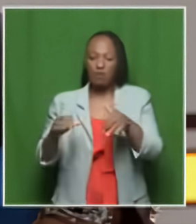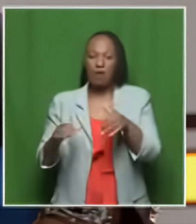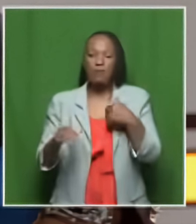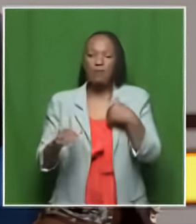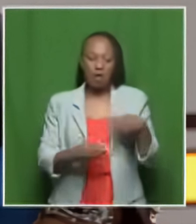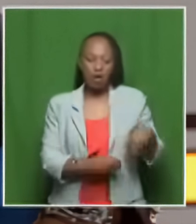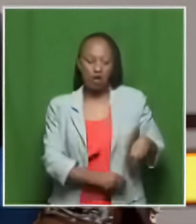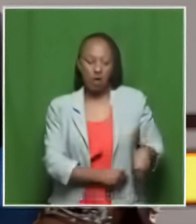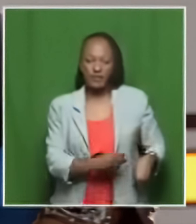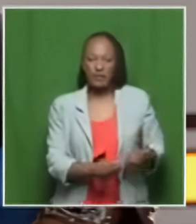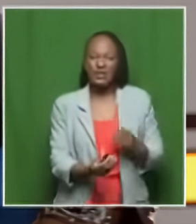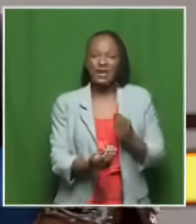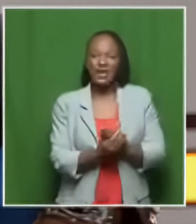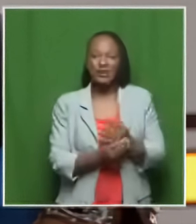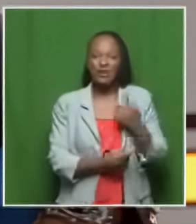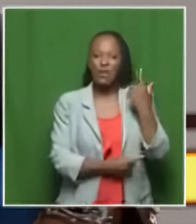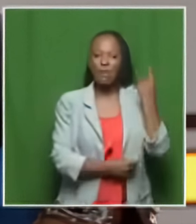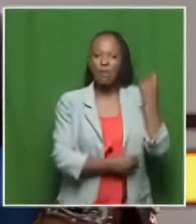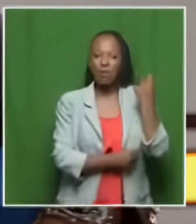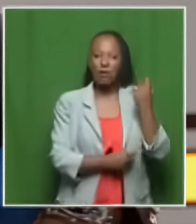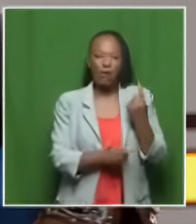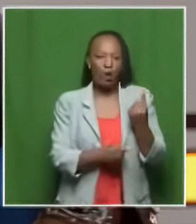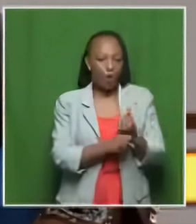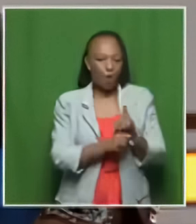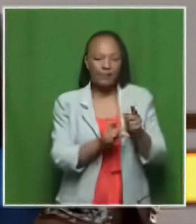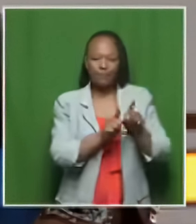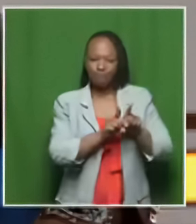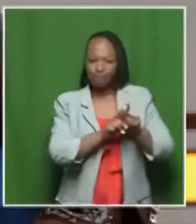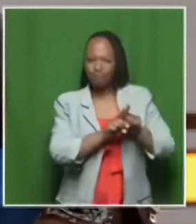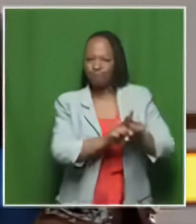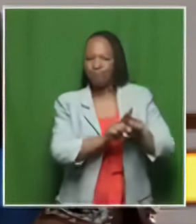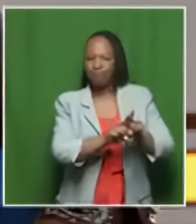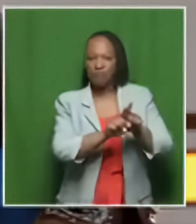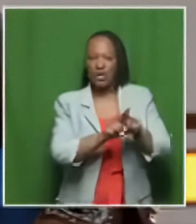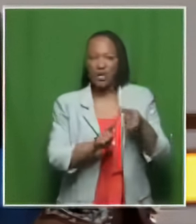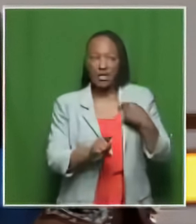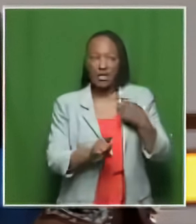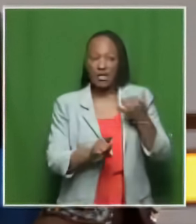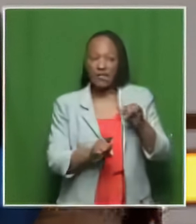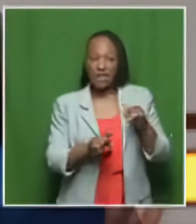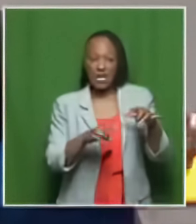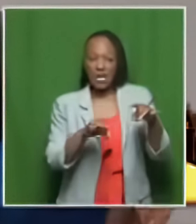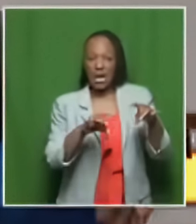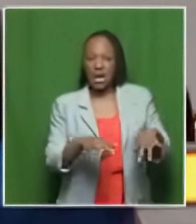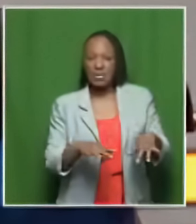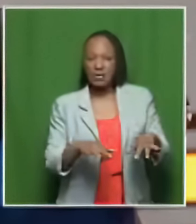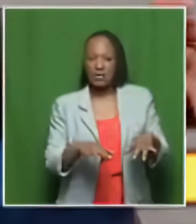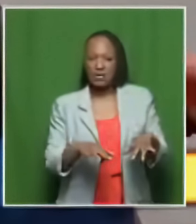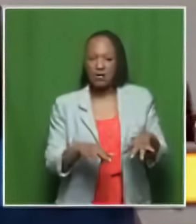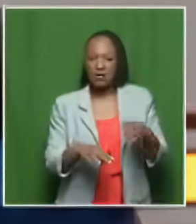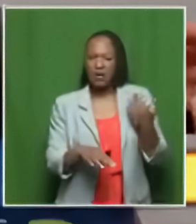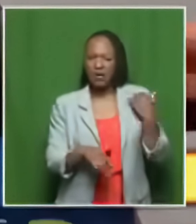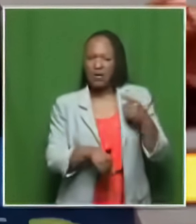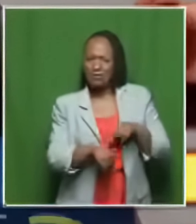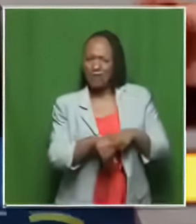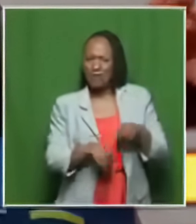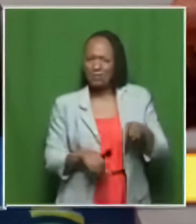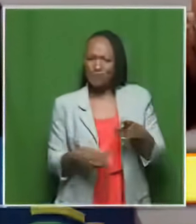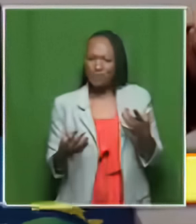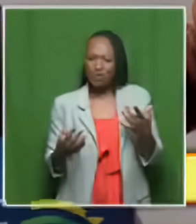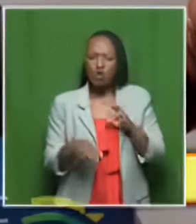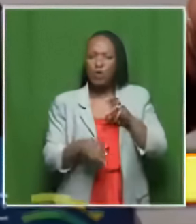corruption case in Polokwane. He was always next to me. If he hates what he says he hates now, why didn't that time he didn't even